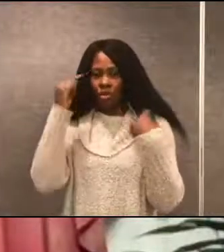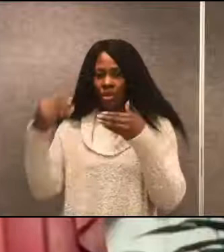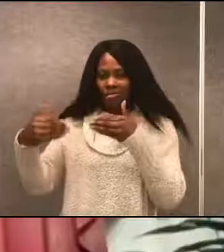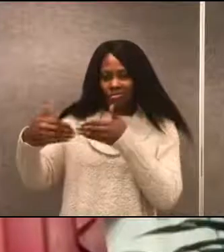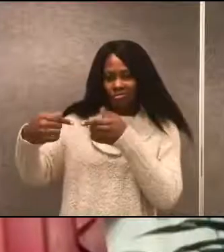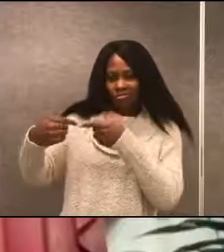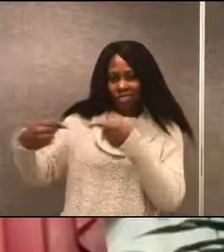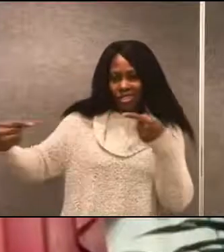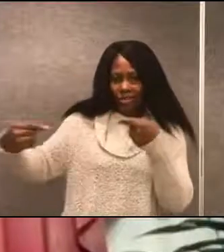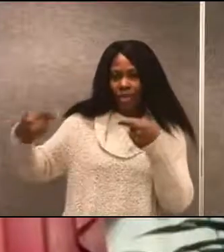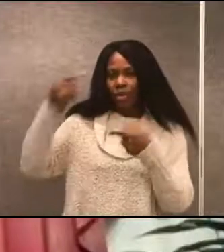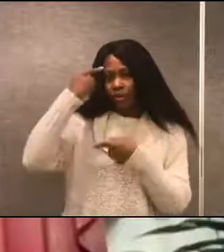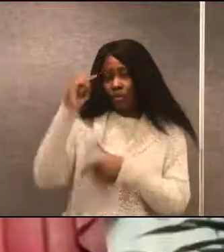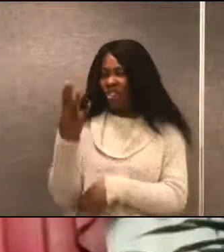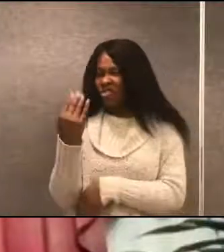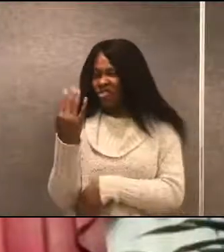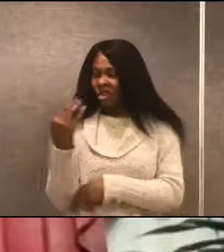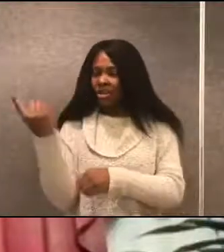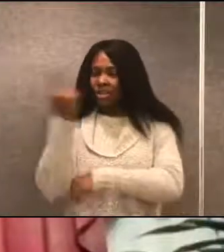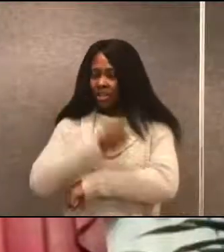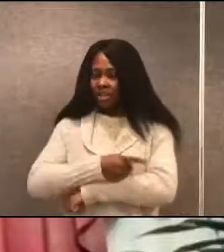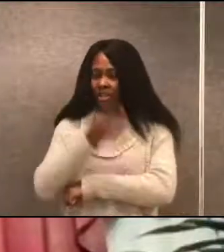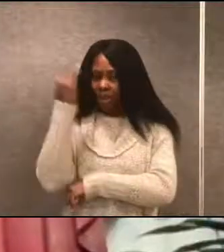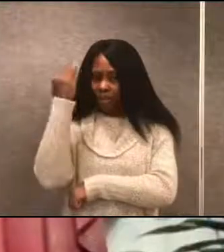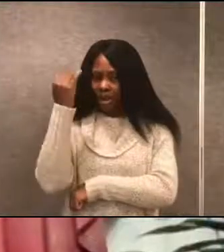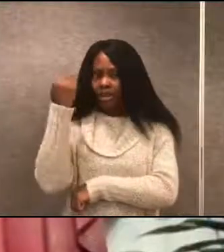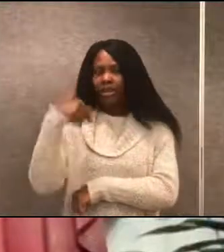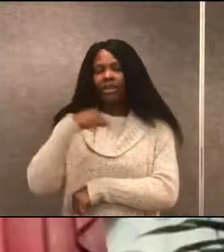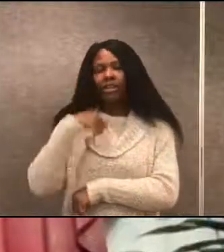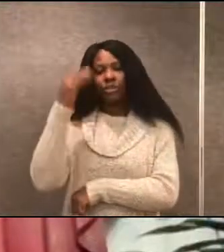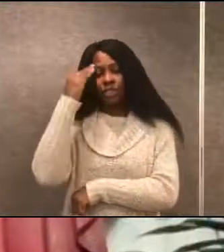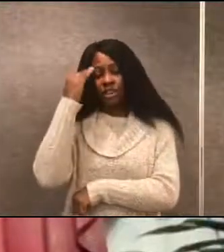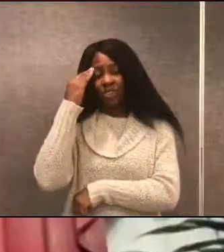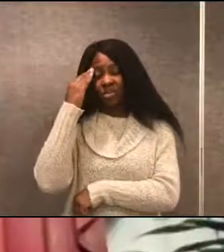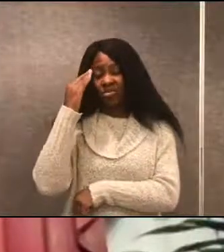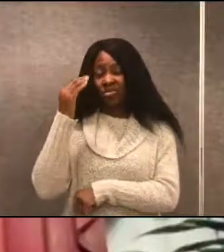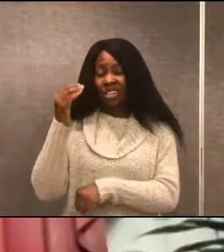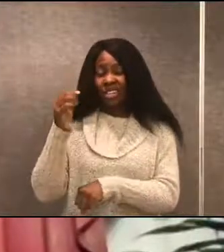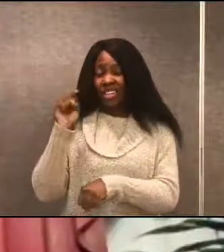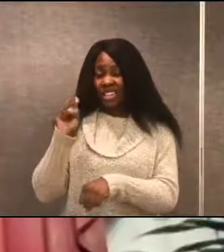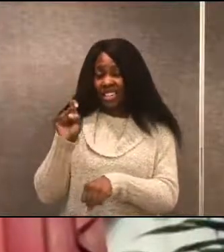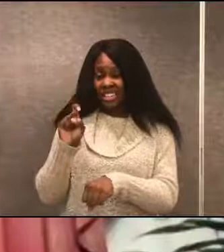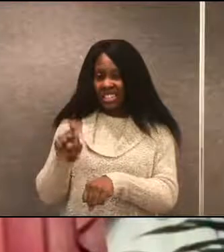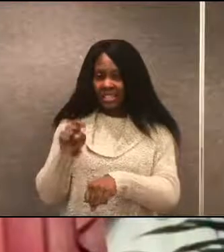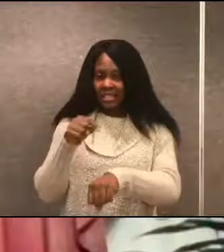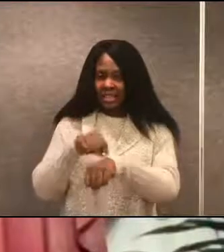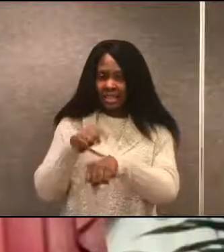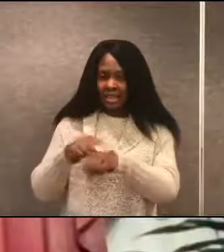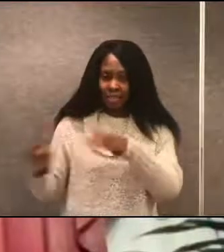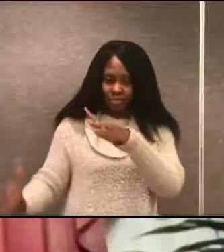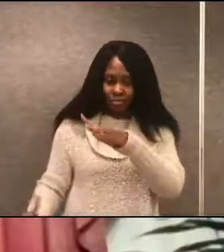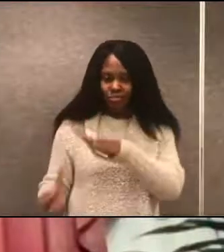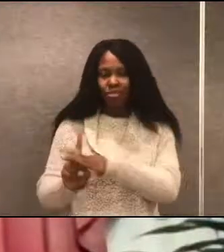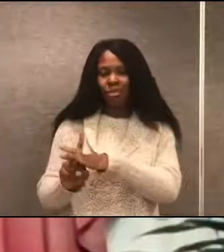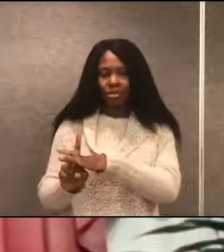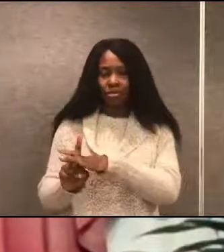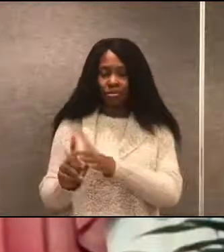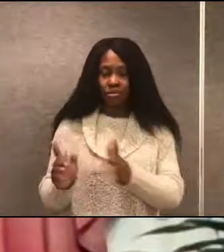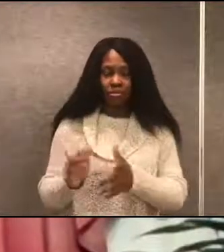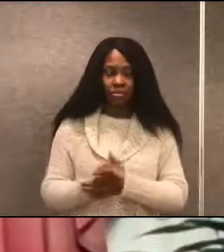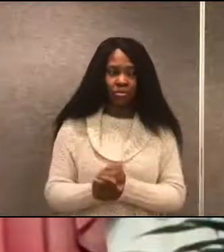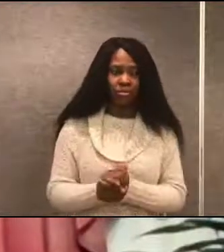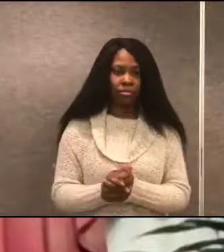know that it may take some time for it to come out. So the team consists of every nurse, and we have a nurse.